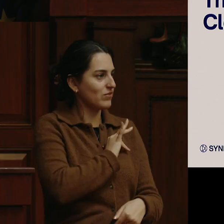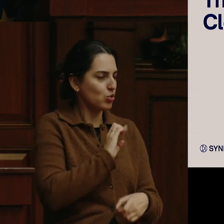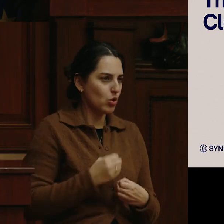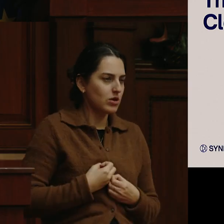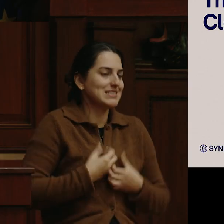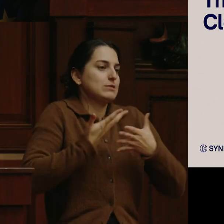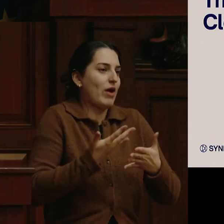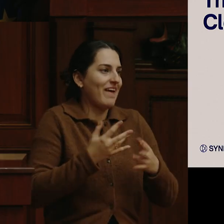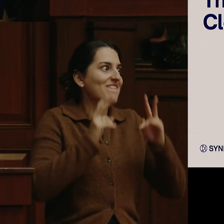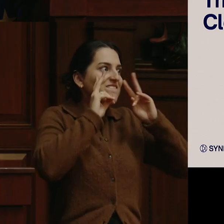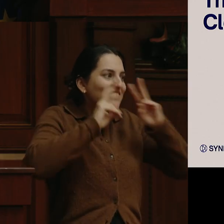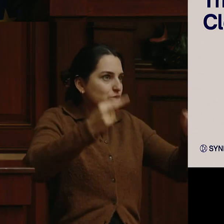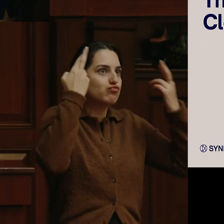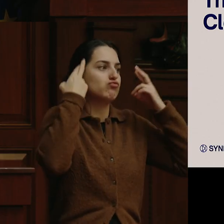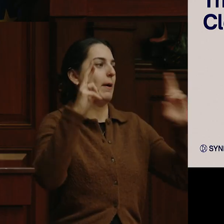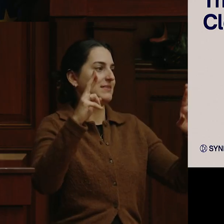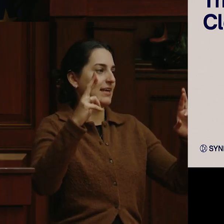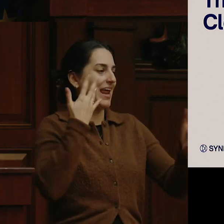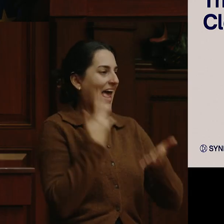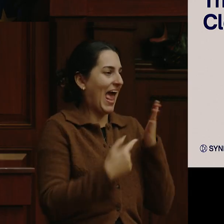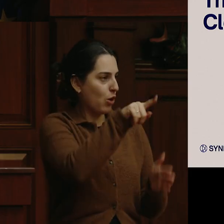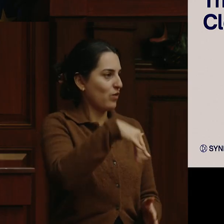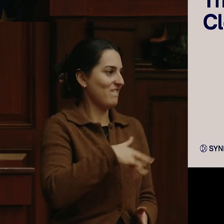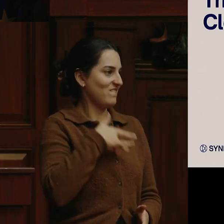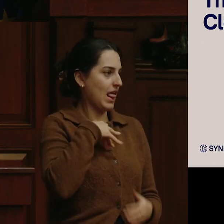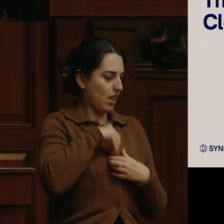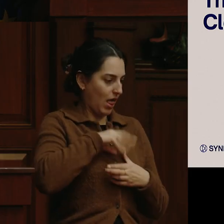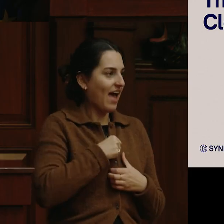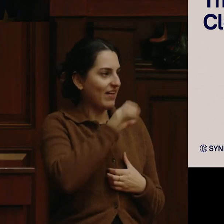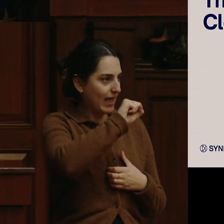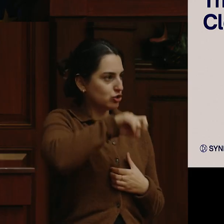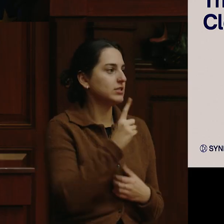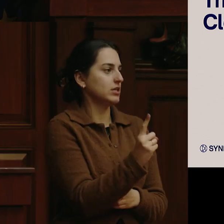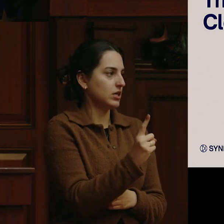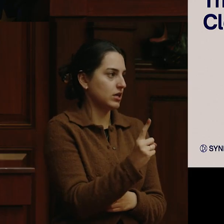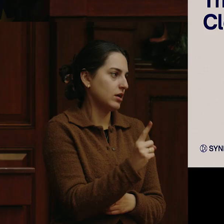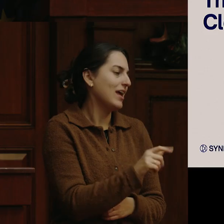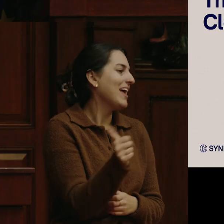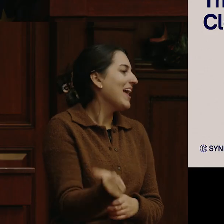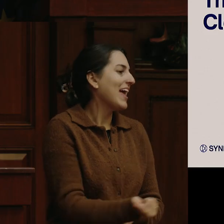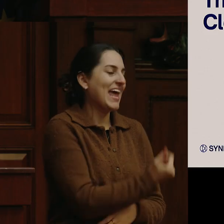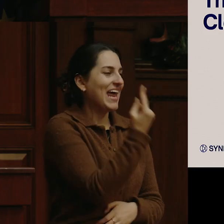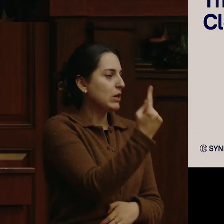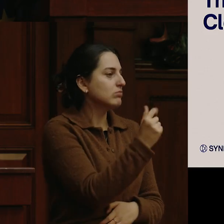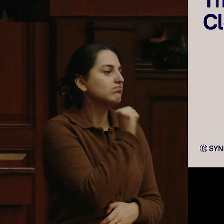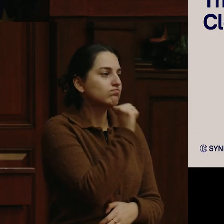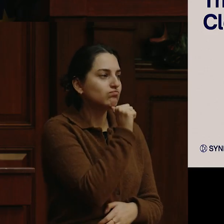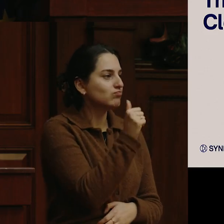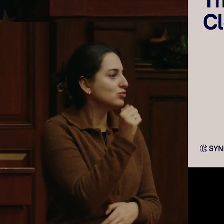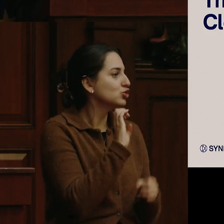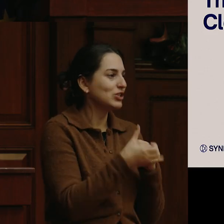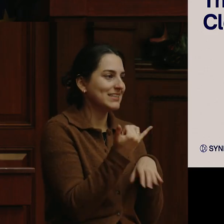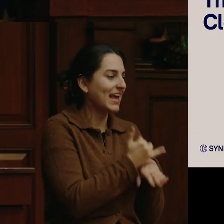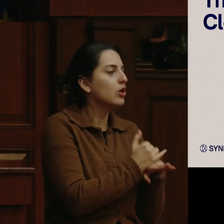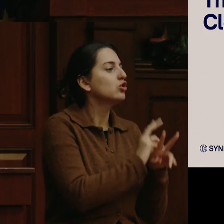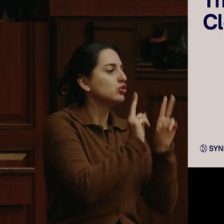express a visual representation of how they feel living with Sjögren's. And for anybody who hasn't had an opportunity